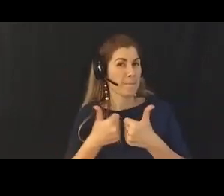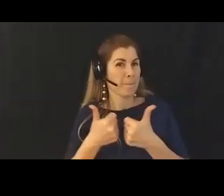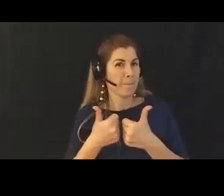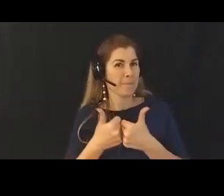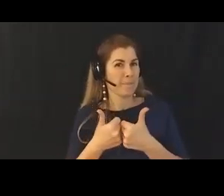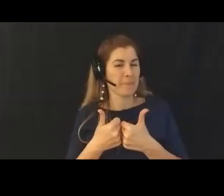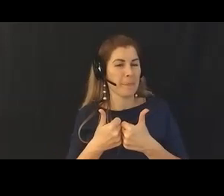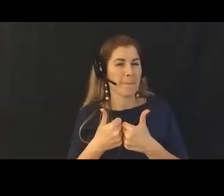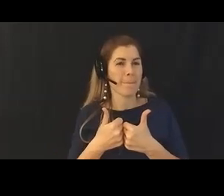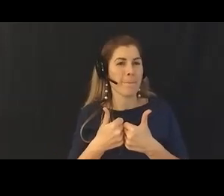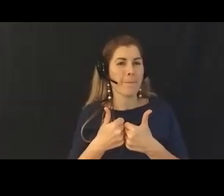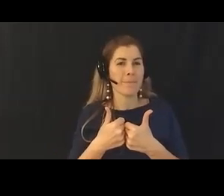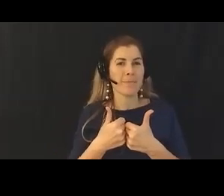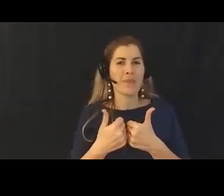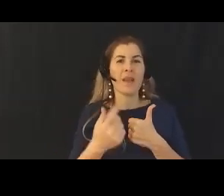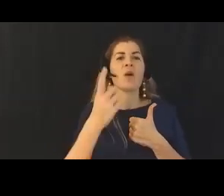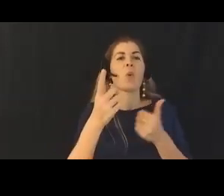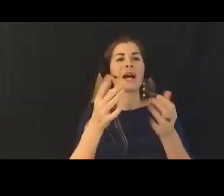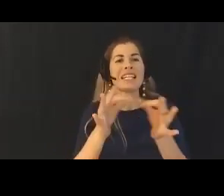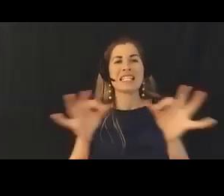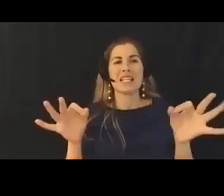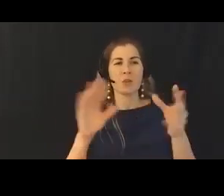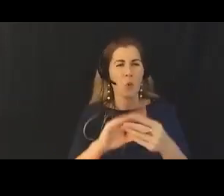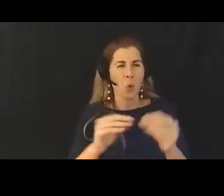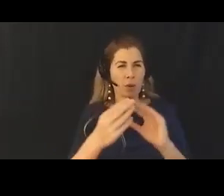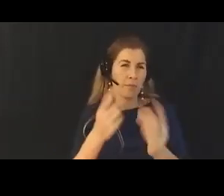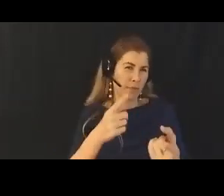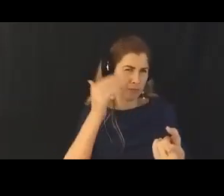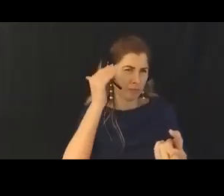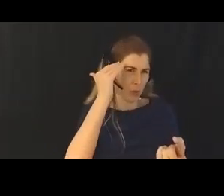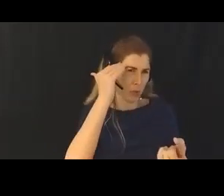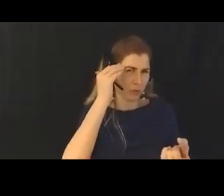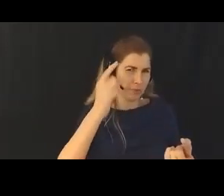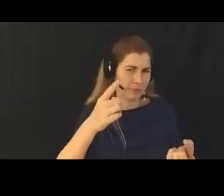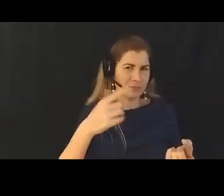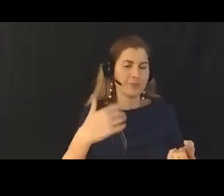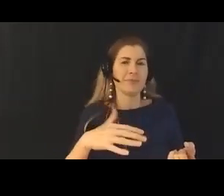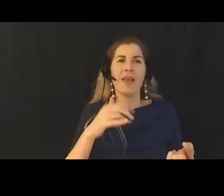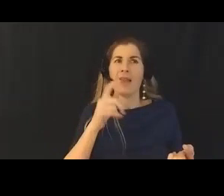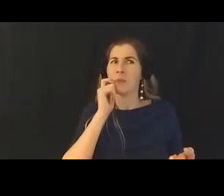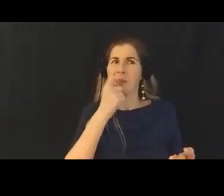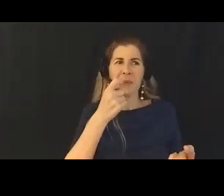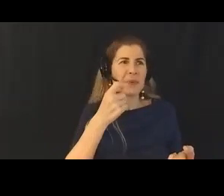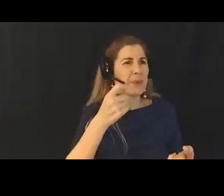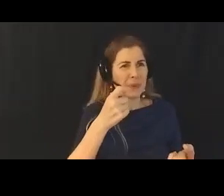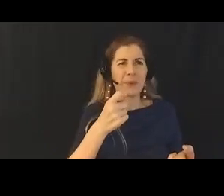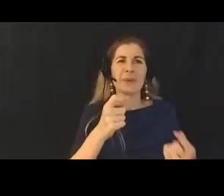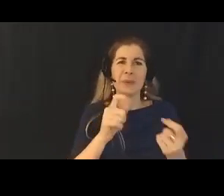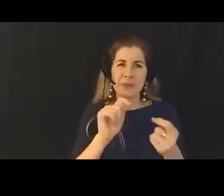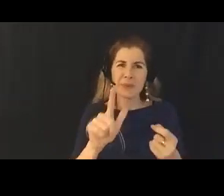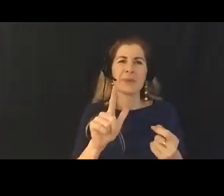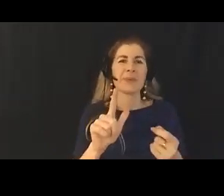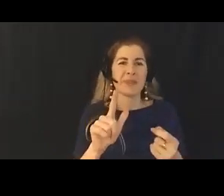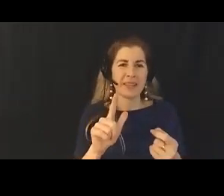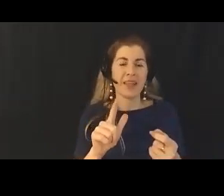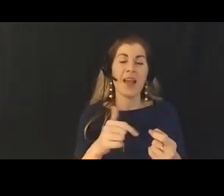one is one sentence story, which a lot of you might be familiar with. It's a great improv tool. I've used it a lot. You know, the